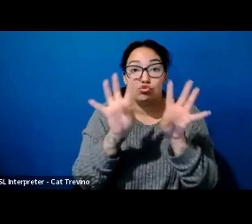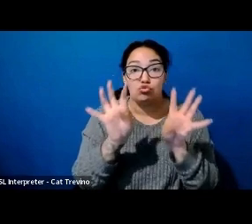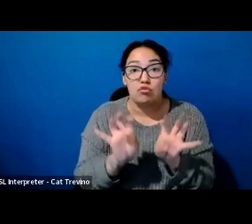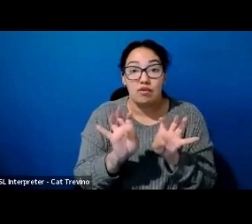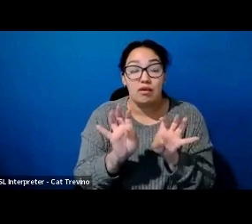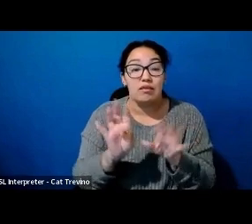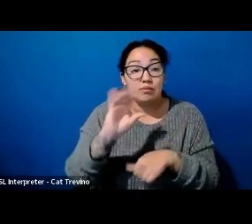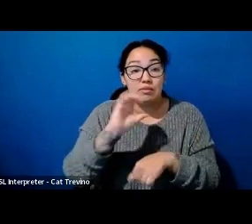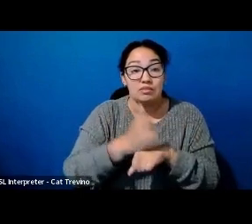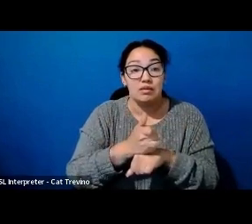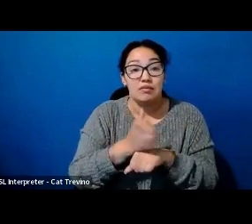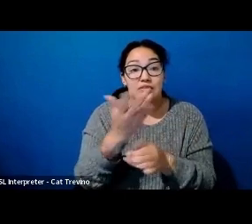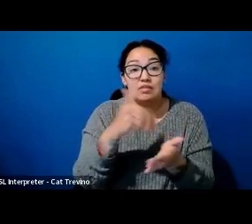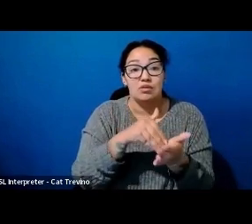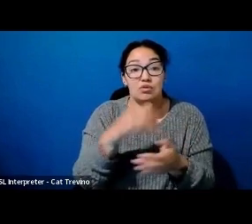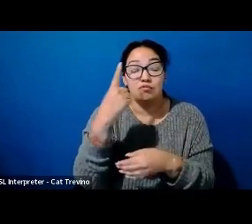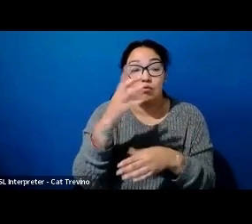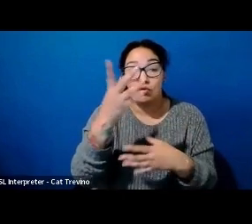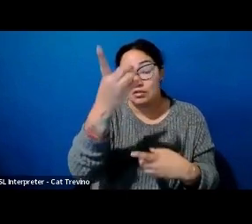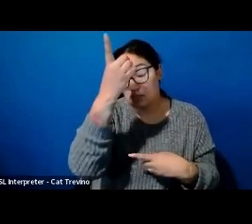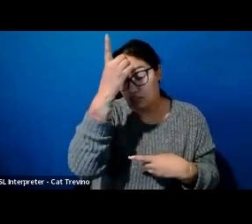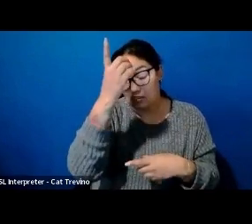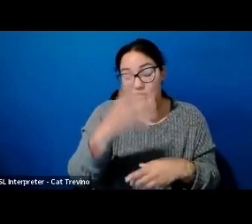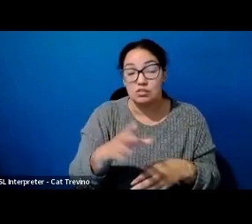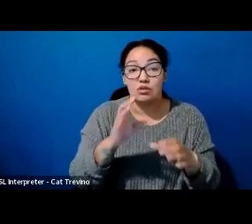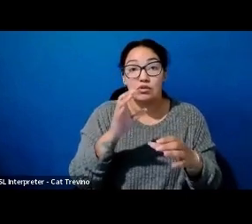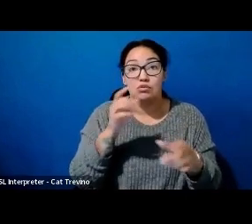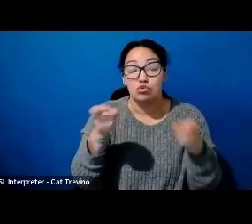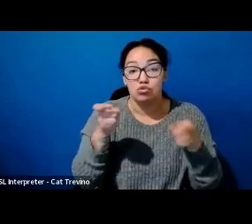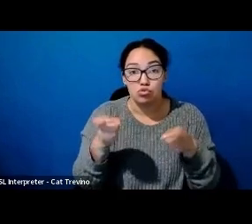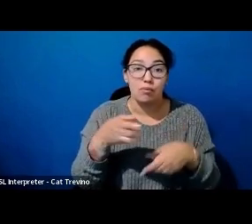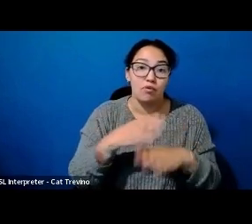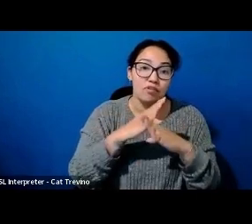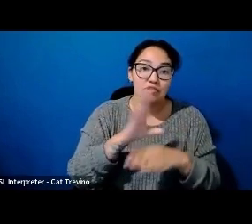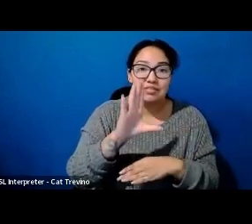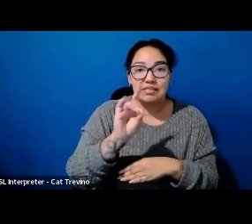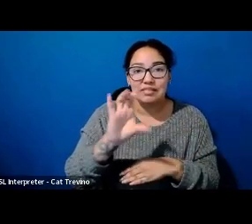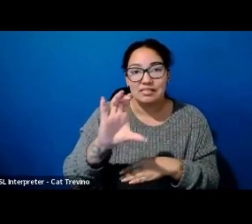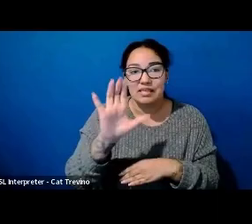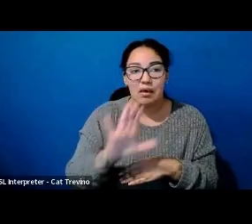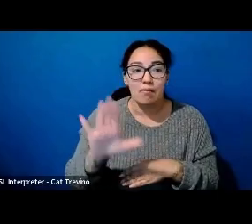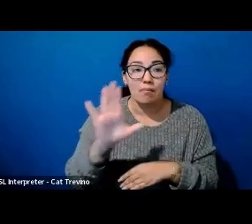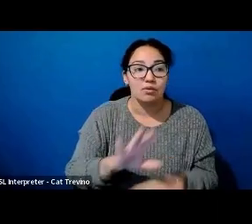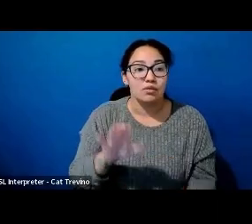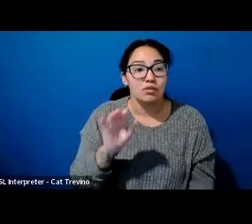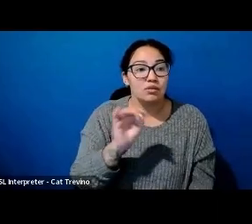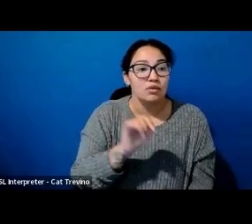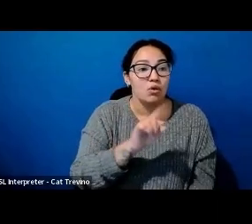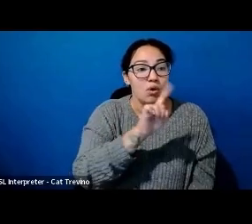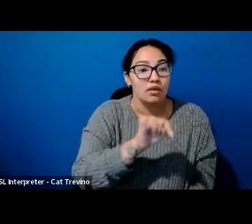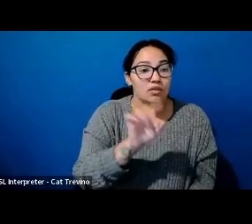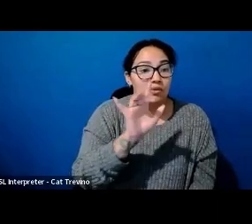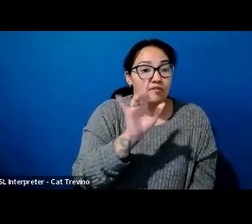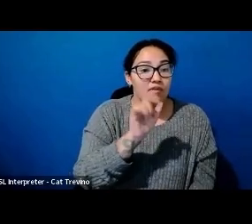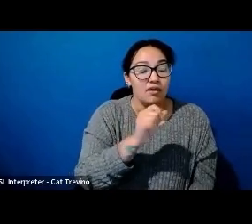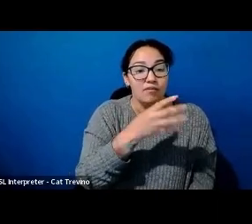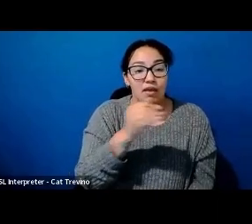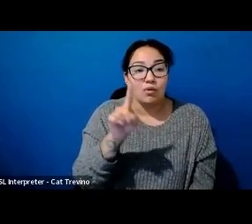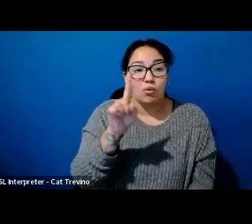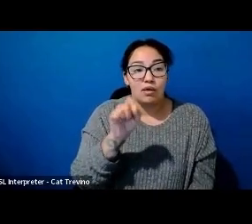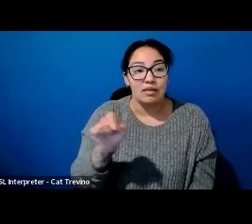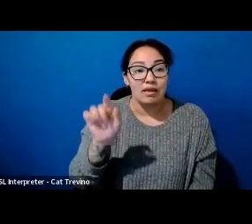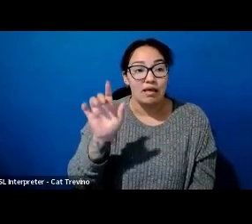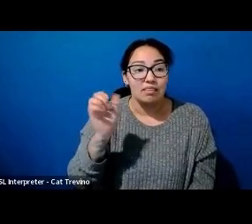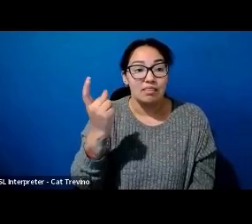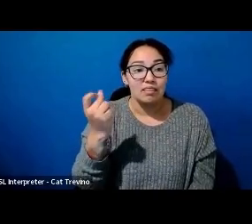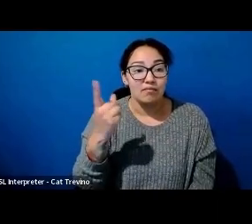by the Centers for Disease Control and Prevention that about 1 in 5 girls and 1 in 11 boys